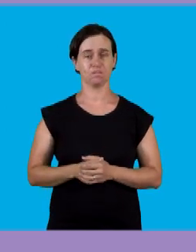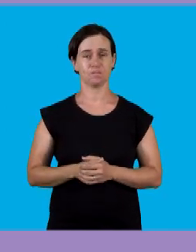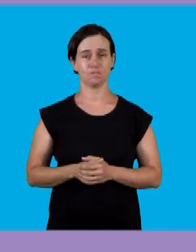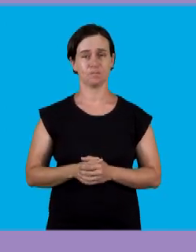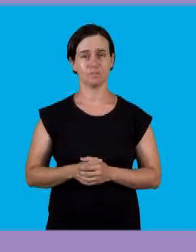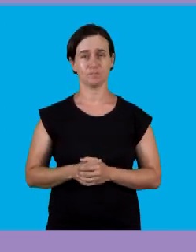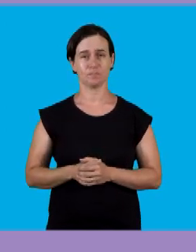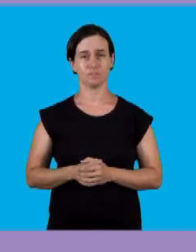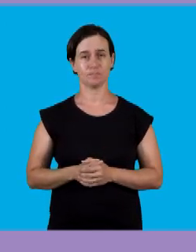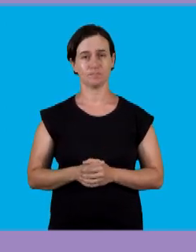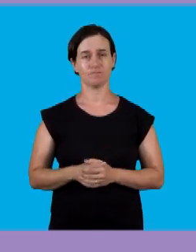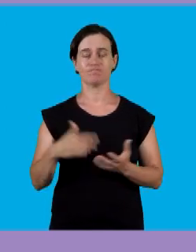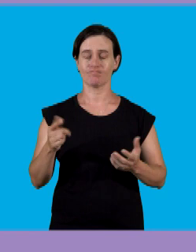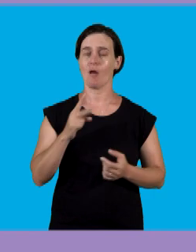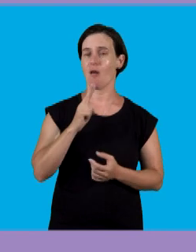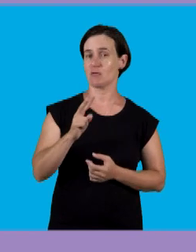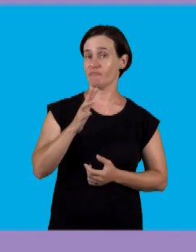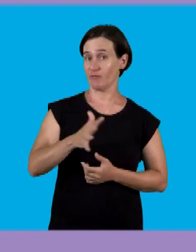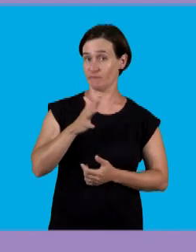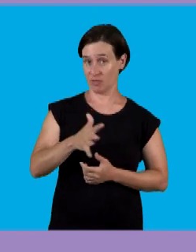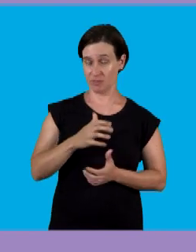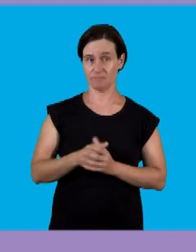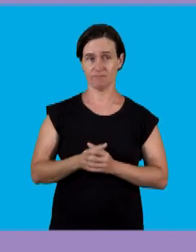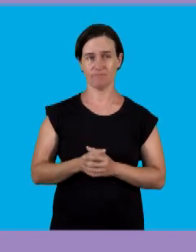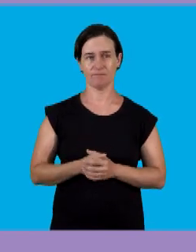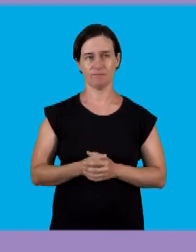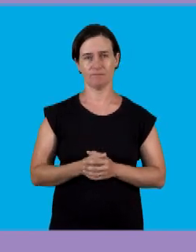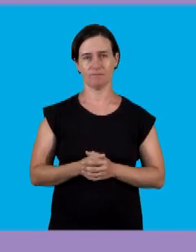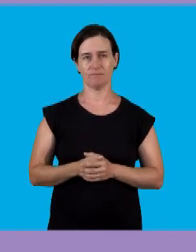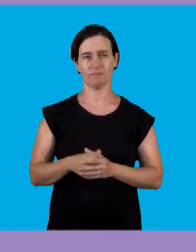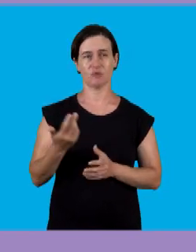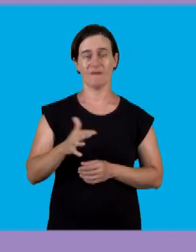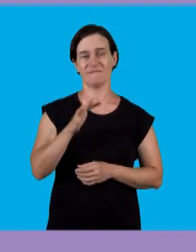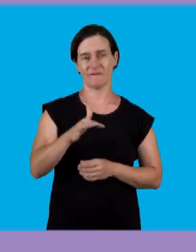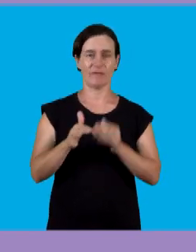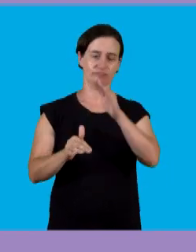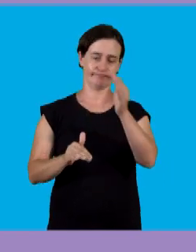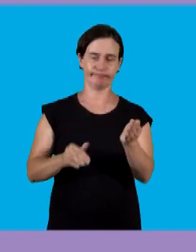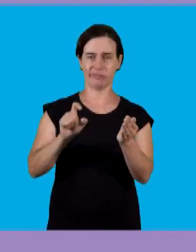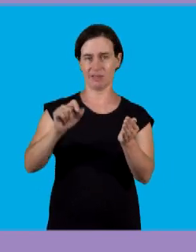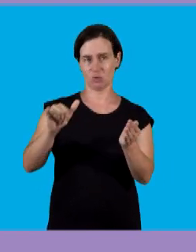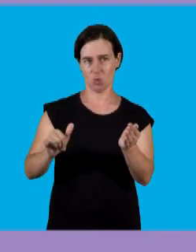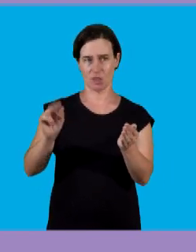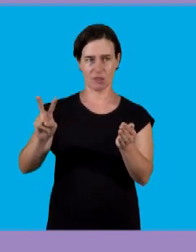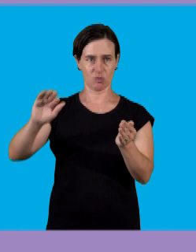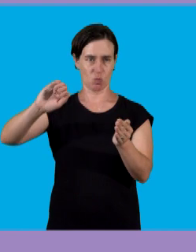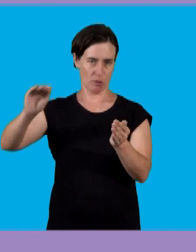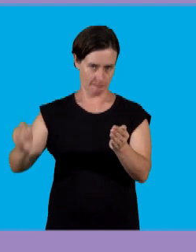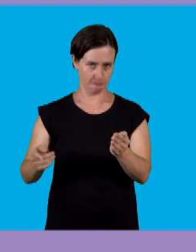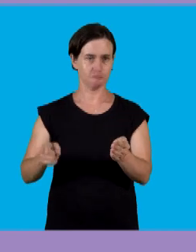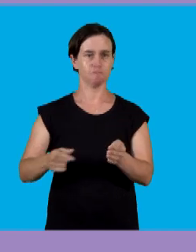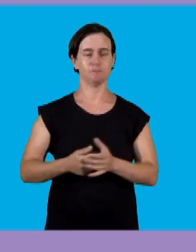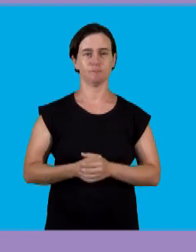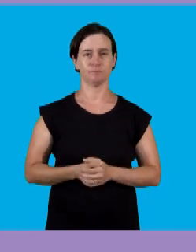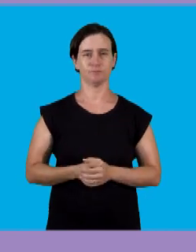45 divided by 3 is 15, so we can just say here 15, and then we have that x